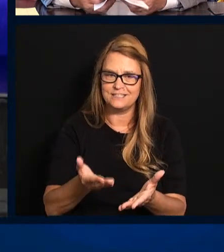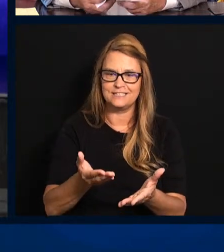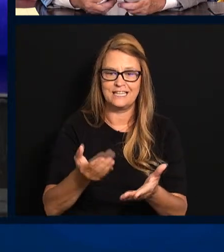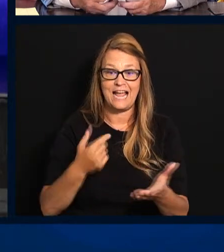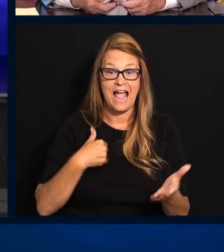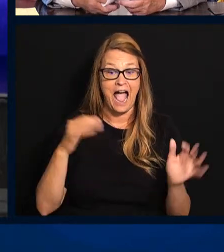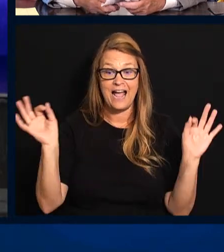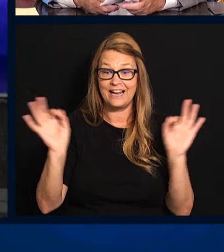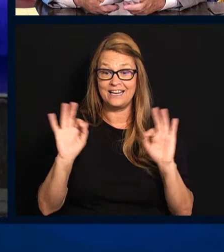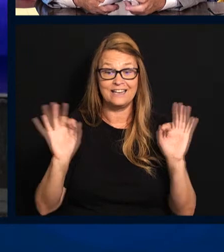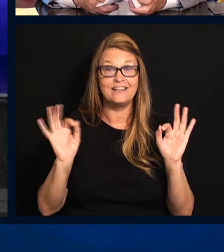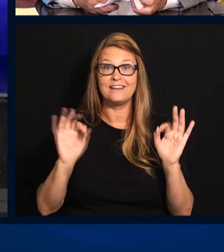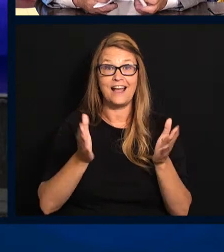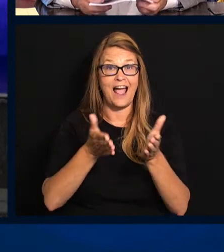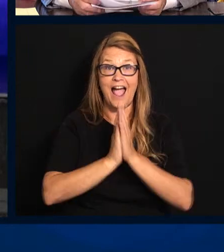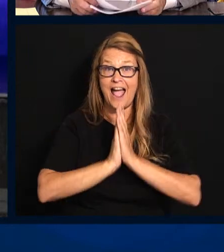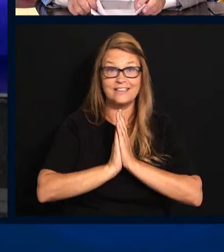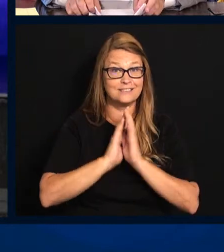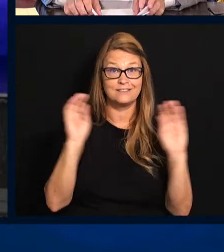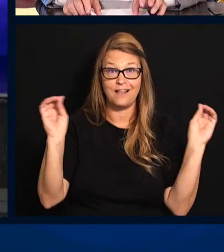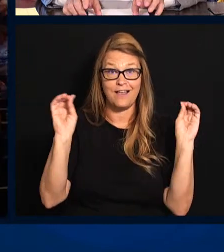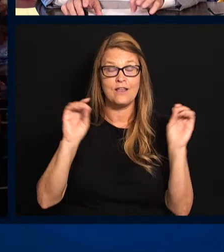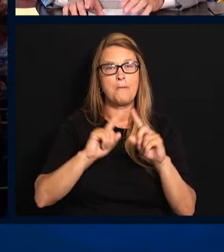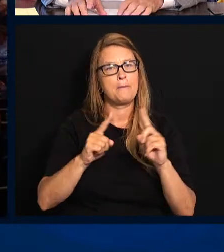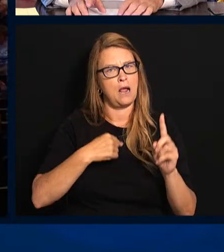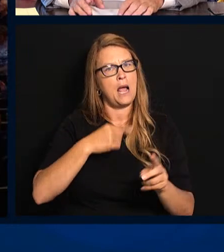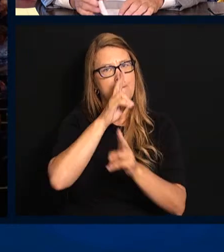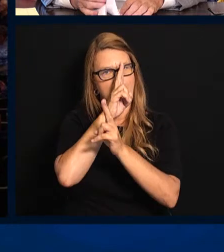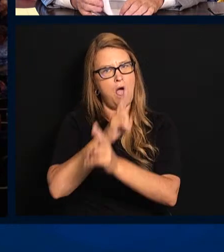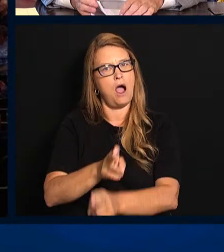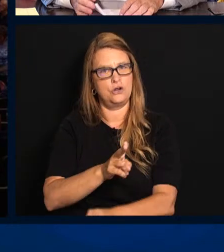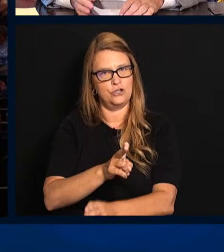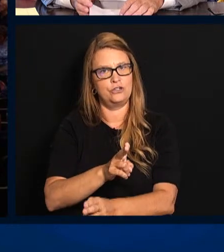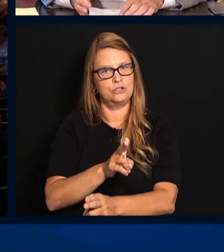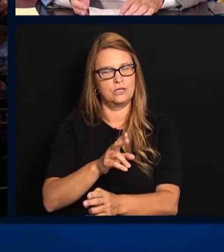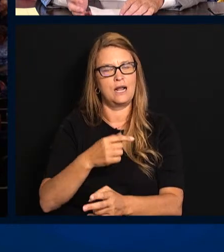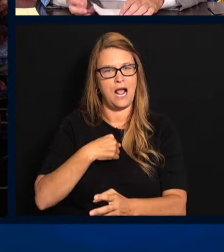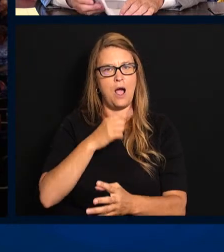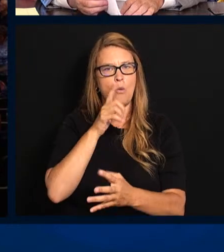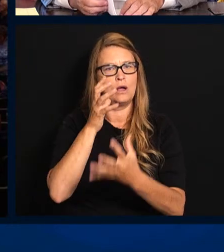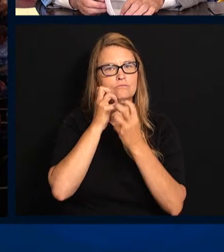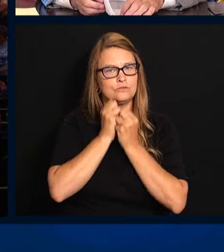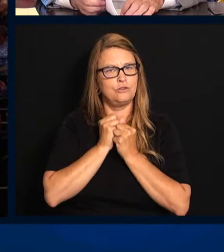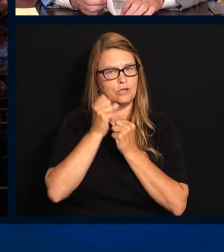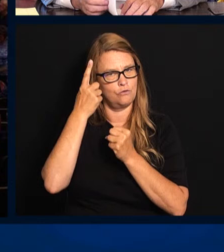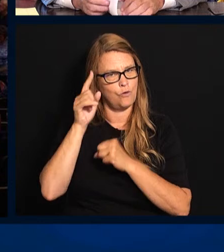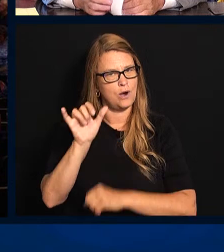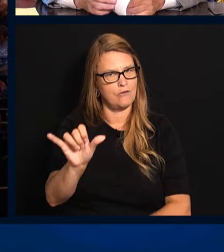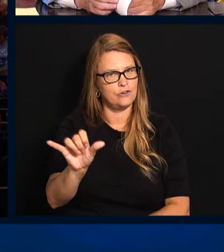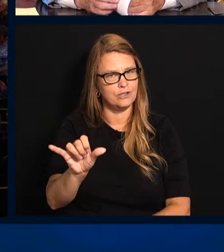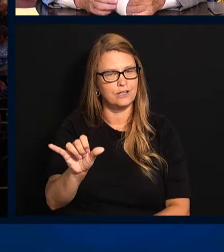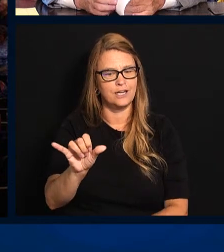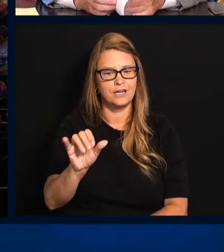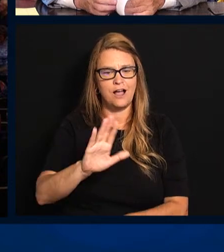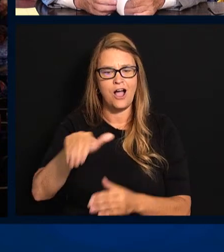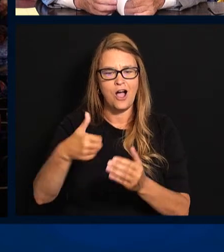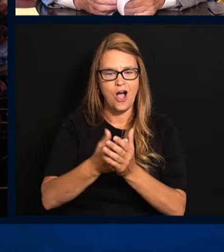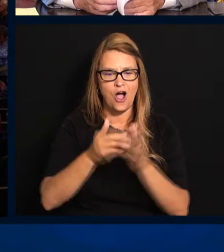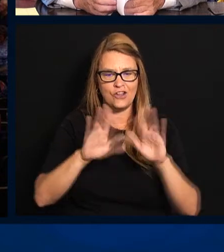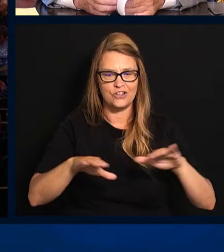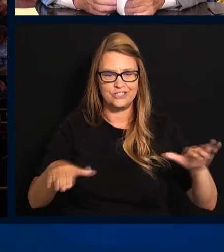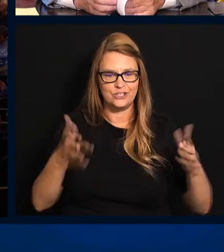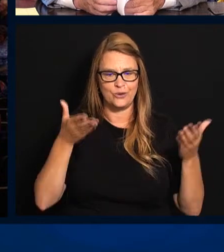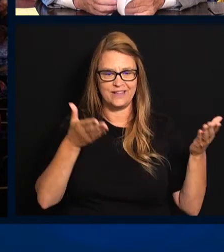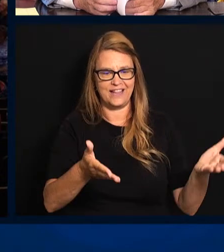do with asking in any way, but it is an honor that I absolutely will treasure forever. This is all the kids, right there